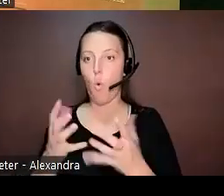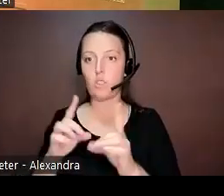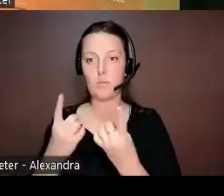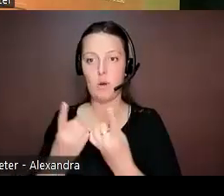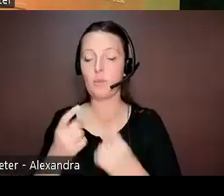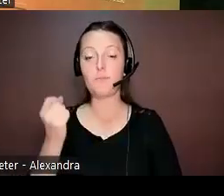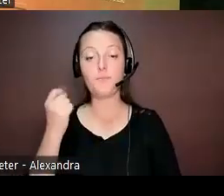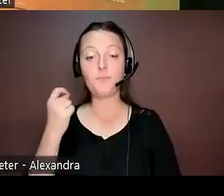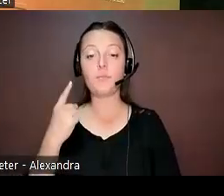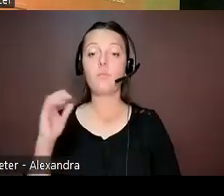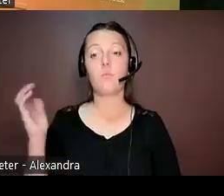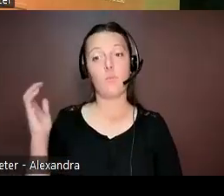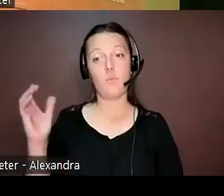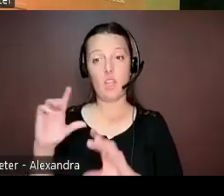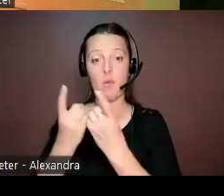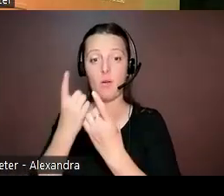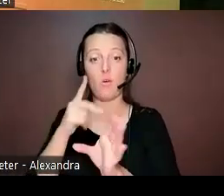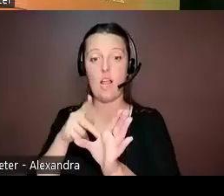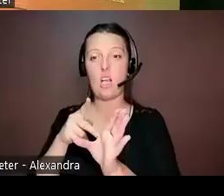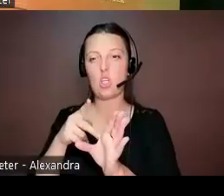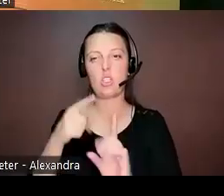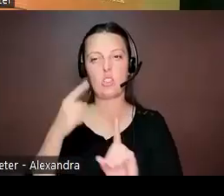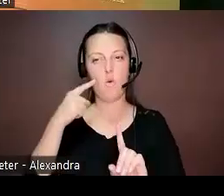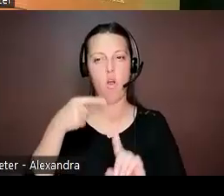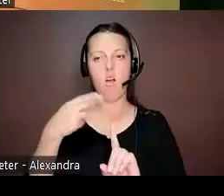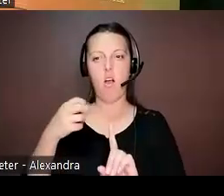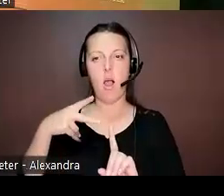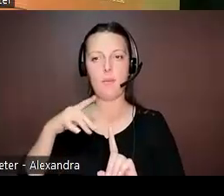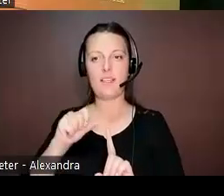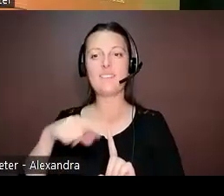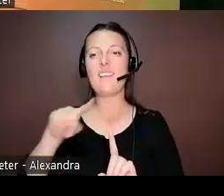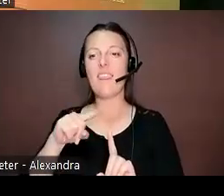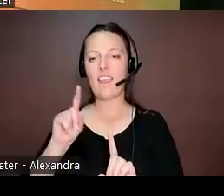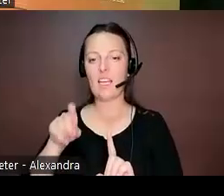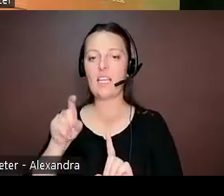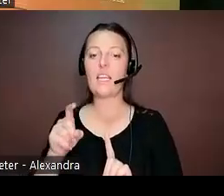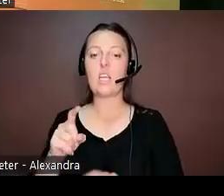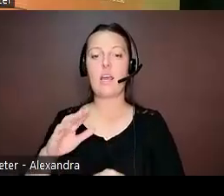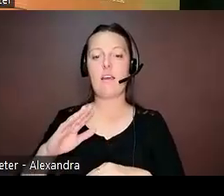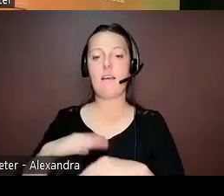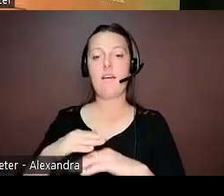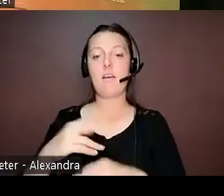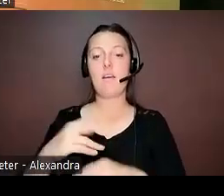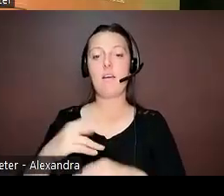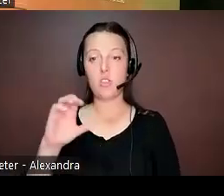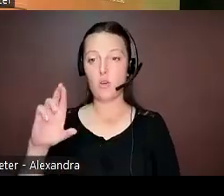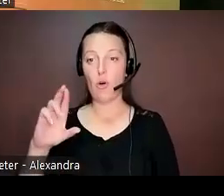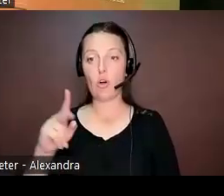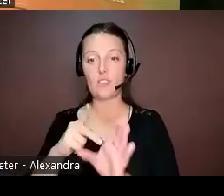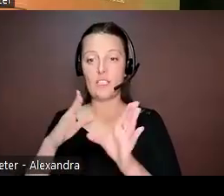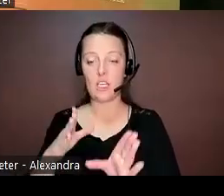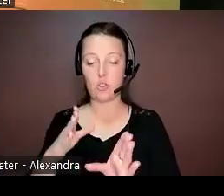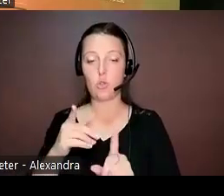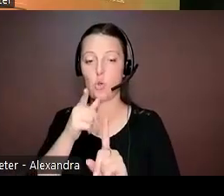Hopkins needed 2 CL psychiatrists who has a specialty board to establish